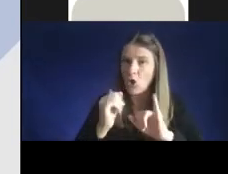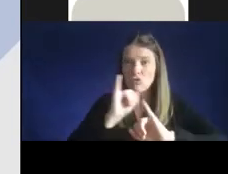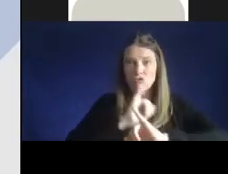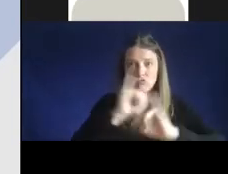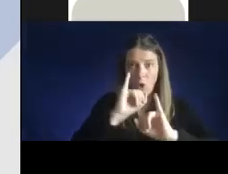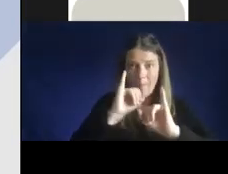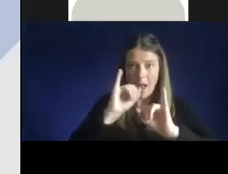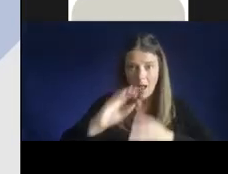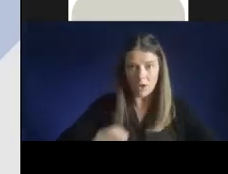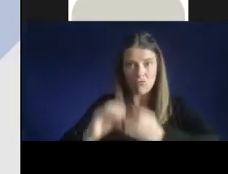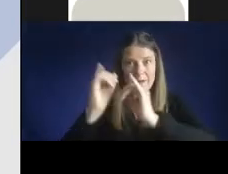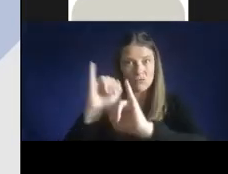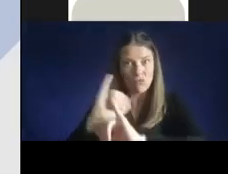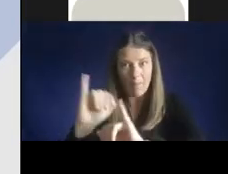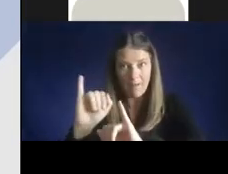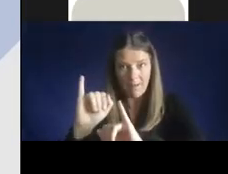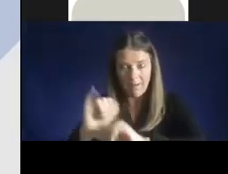trauma.